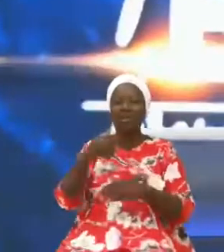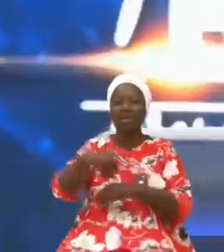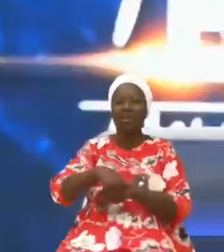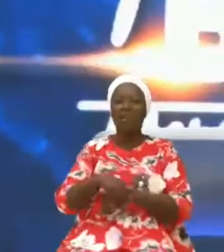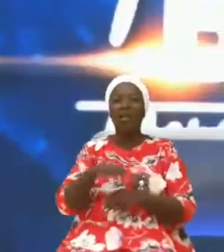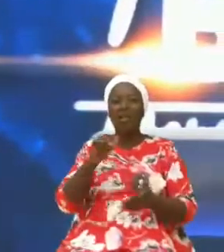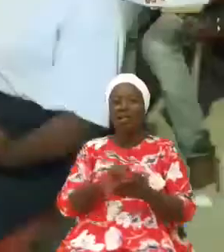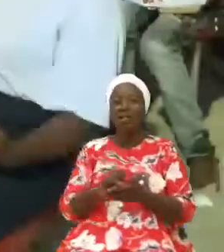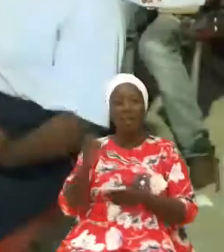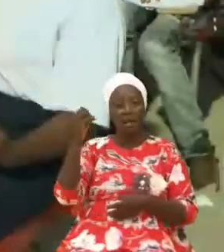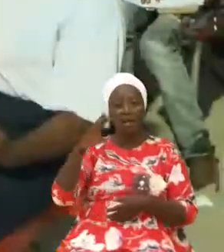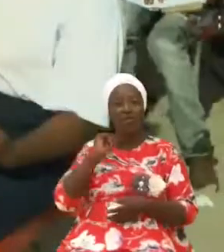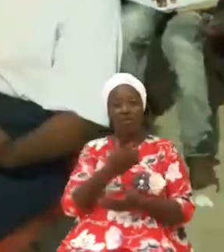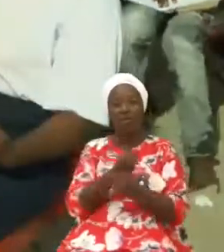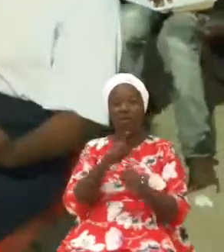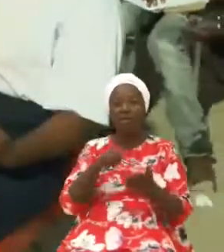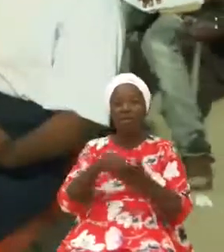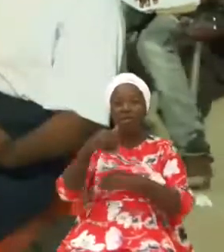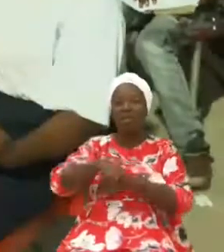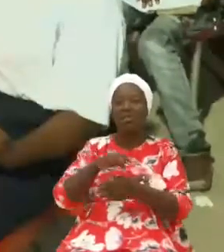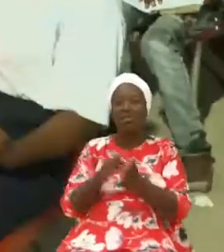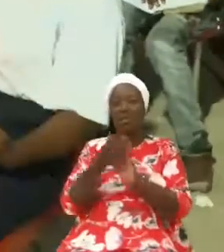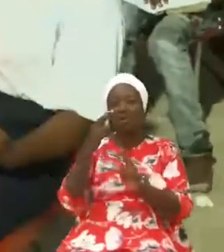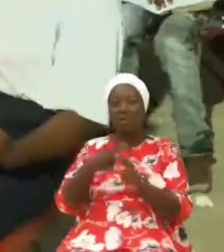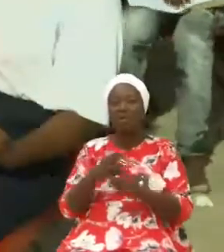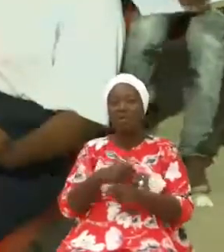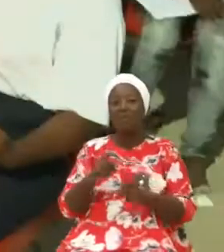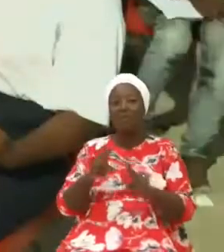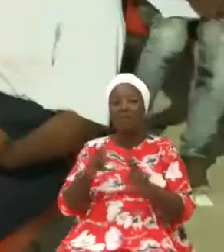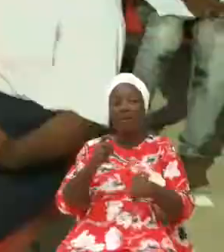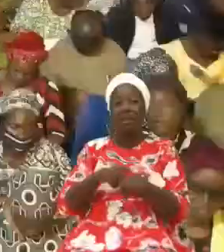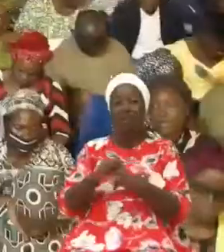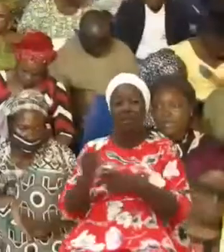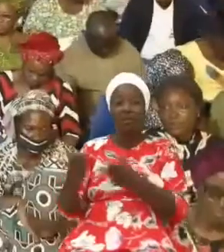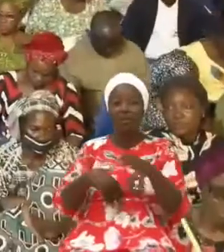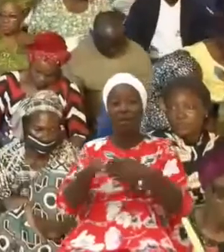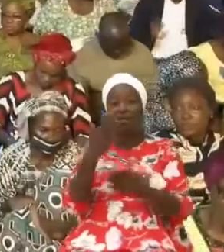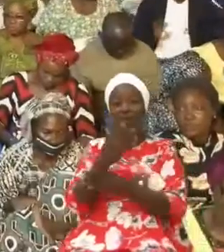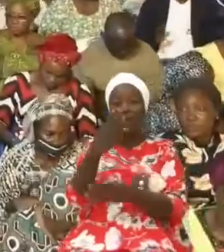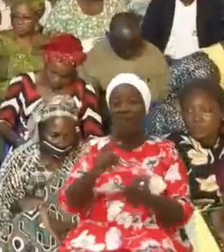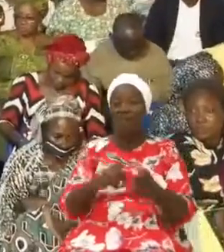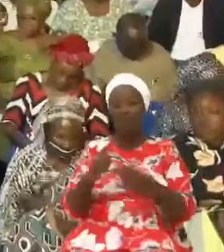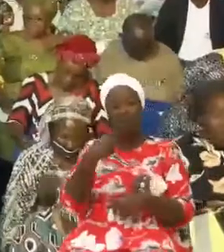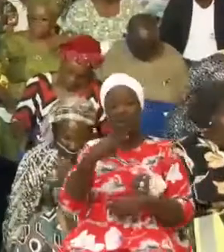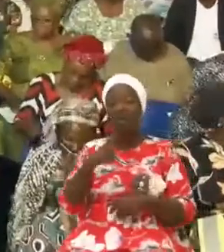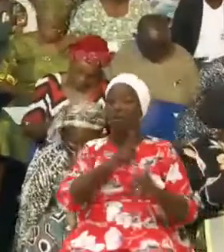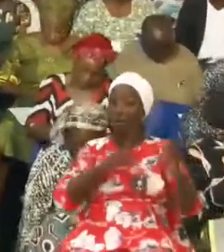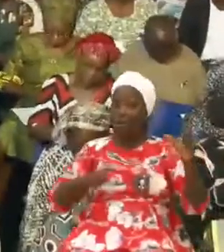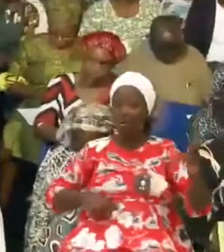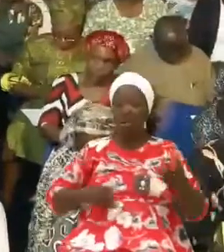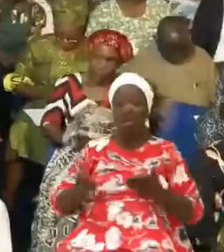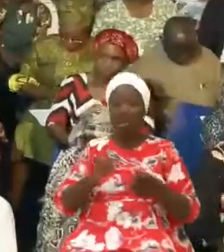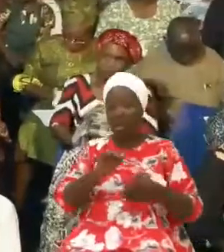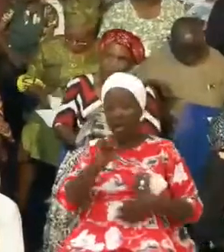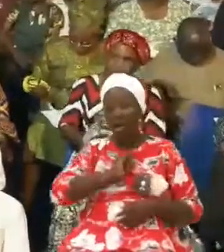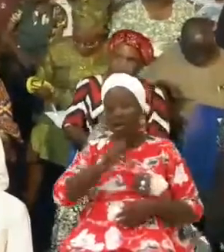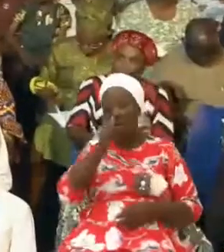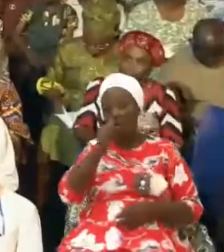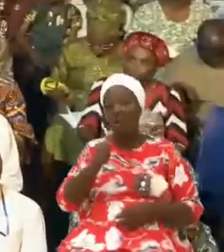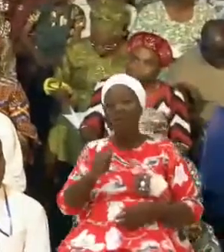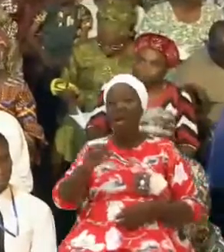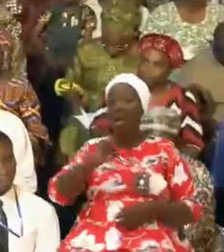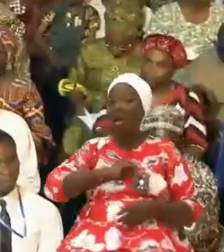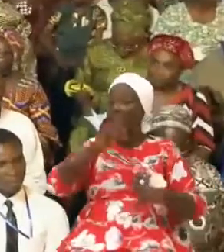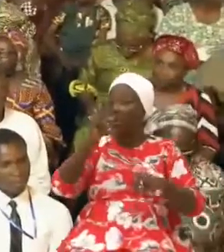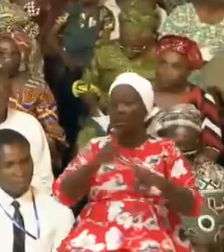grace is here tonight. That grace will save you tonight. The moment you stretch out your hand of faith and you say,